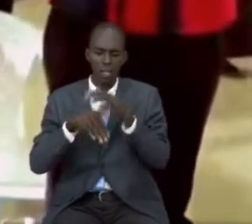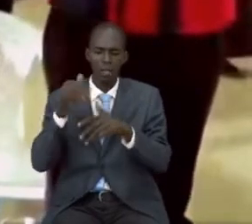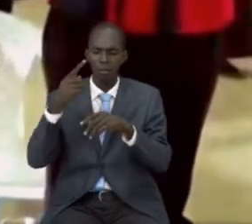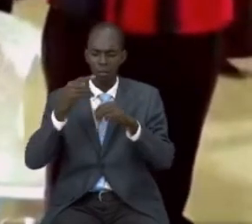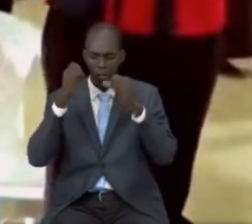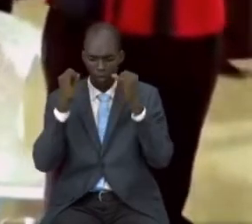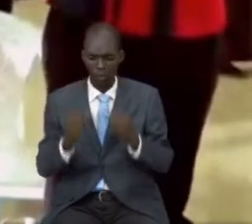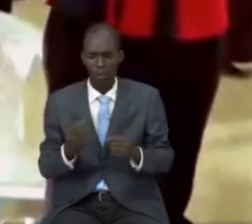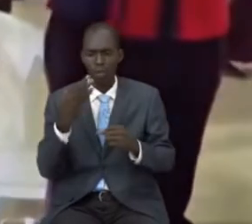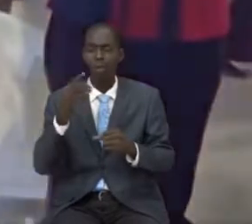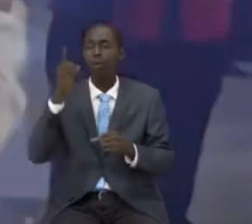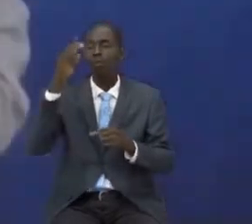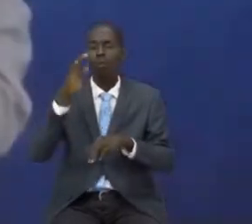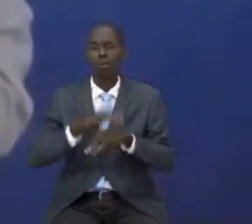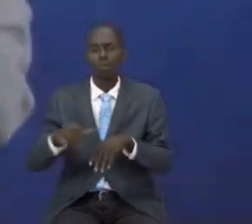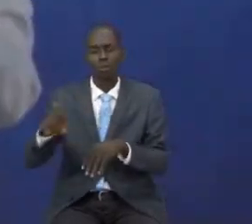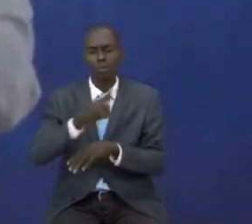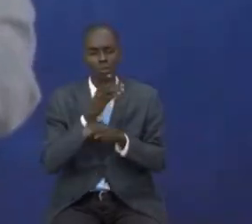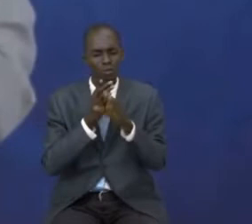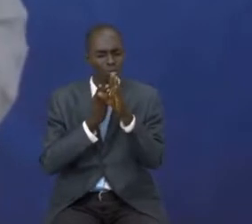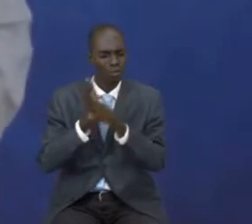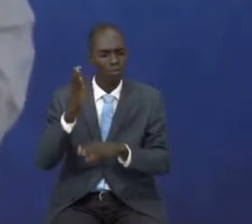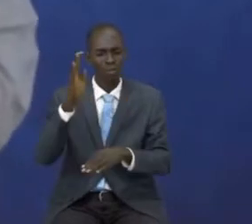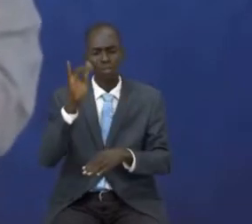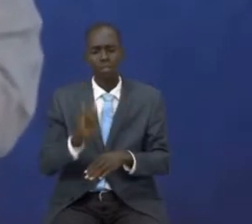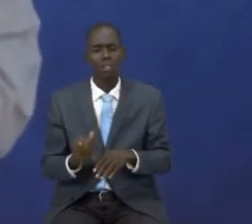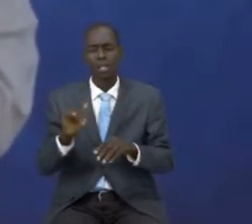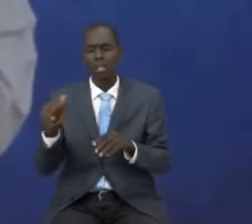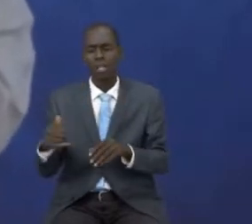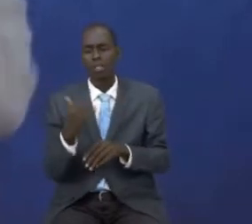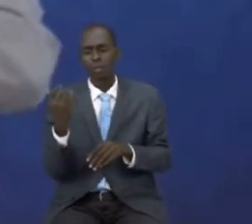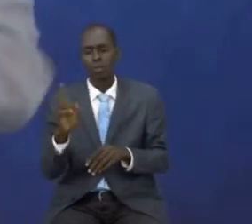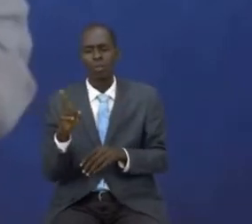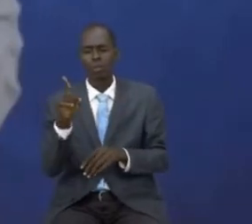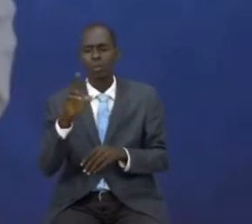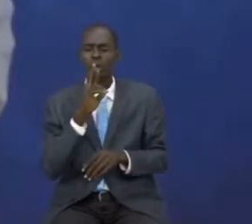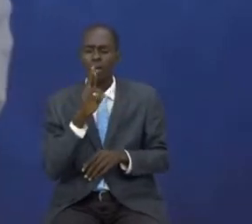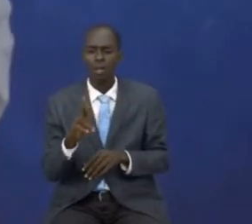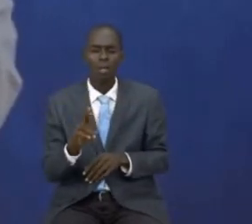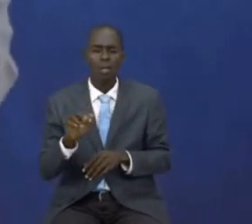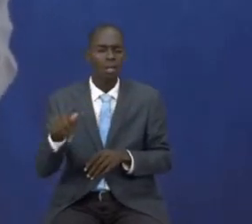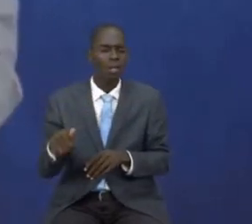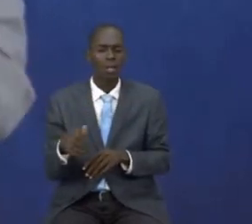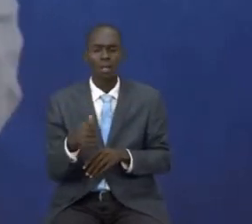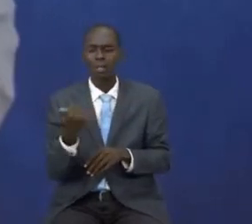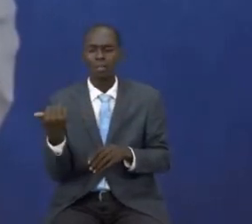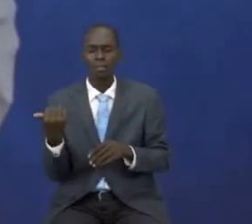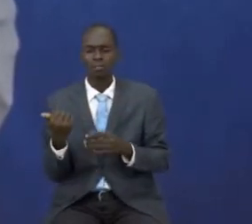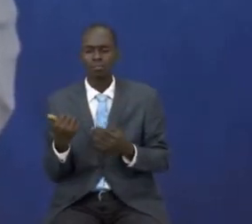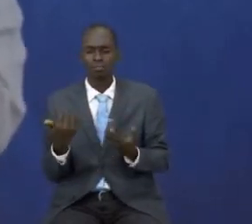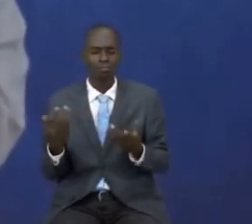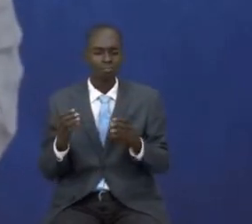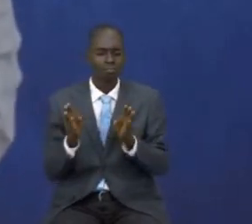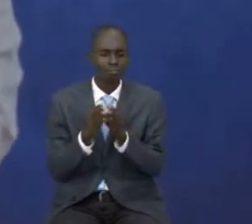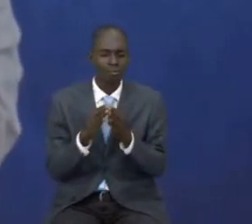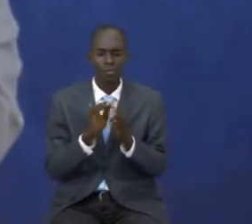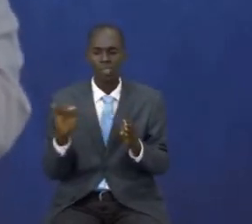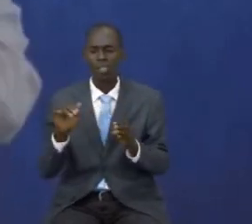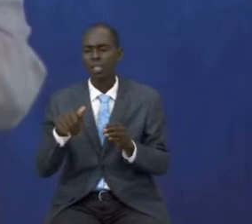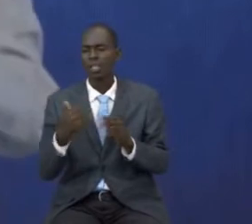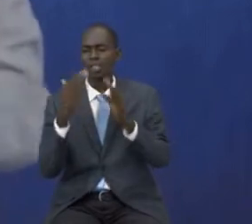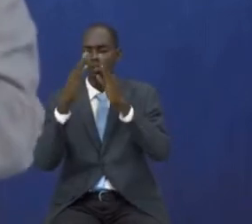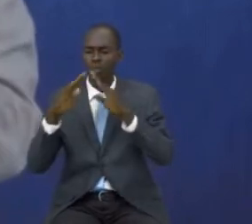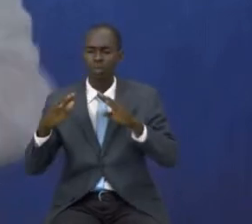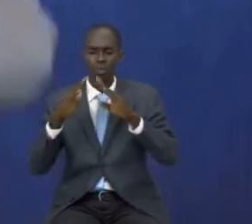of God unto you directly. Anywhere you are, any congregation, any community, any